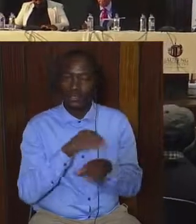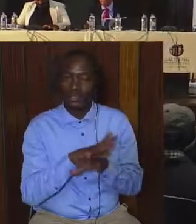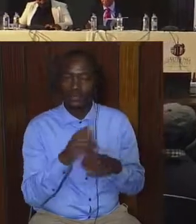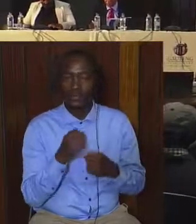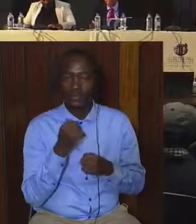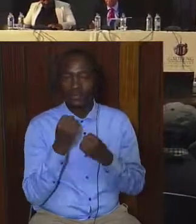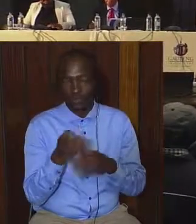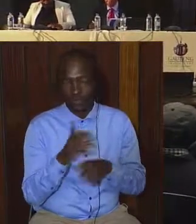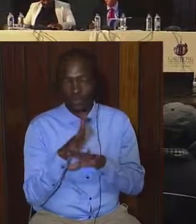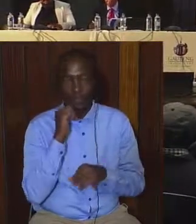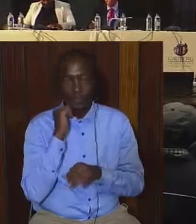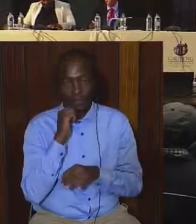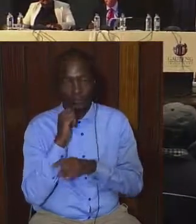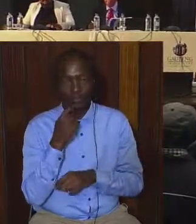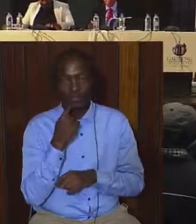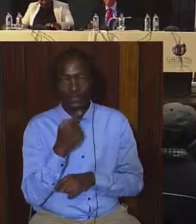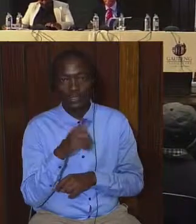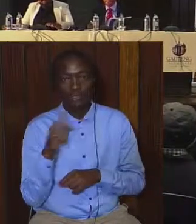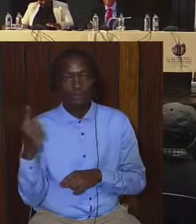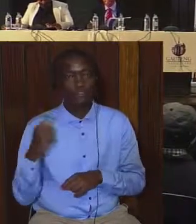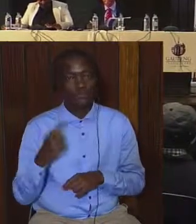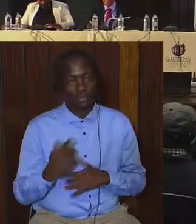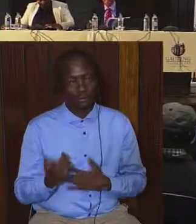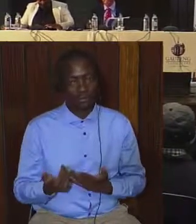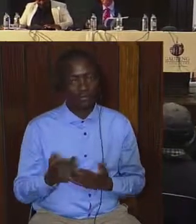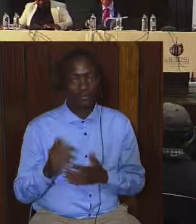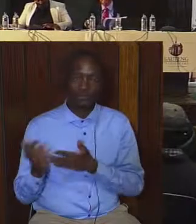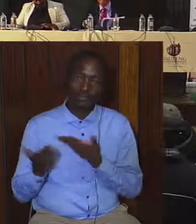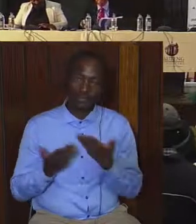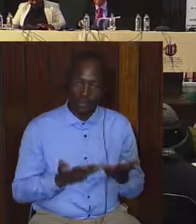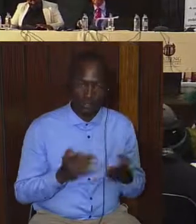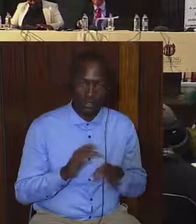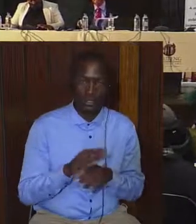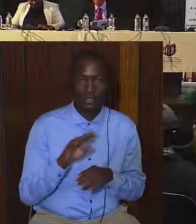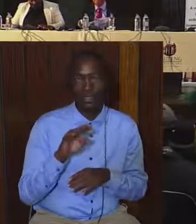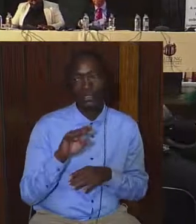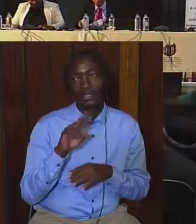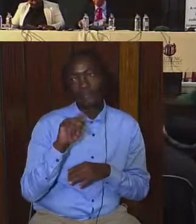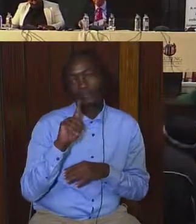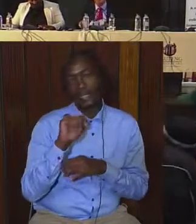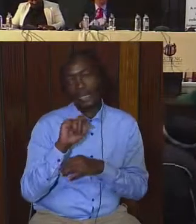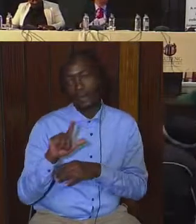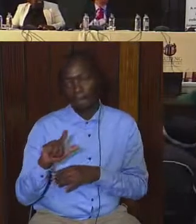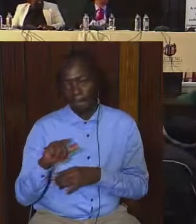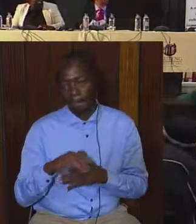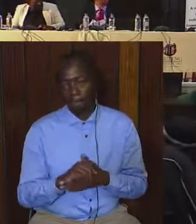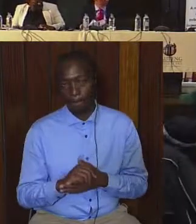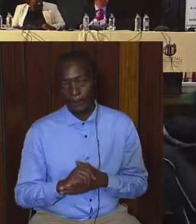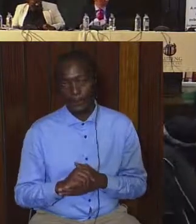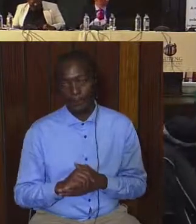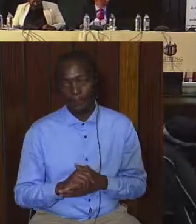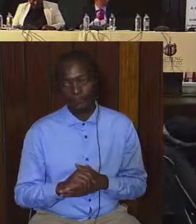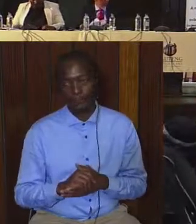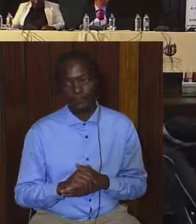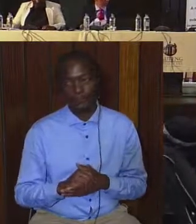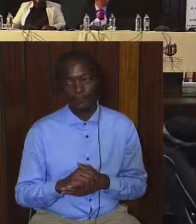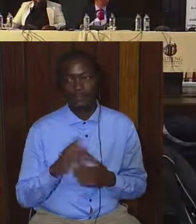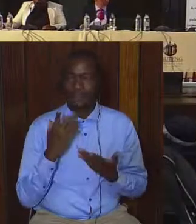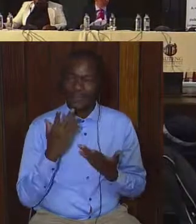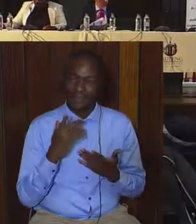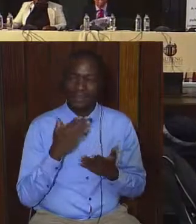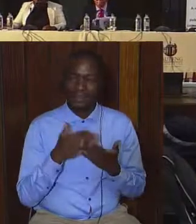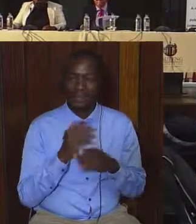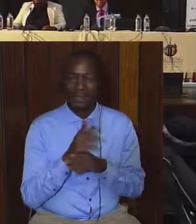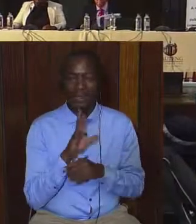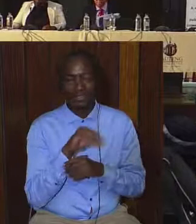give an apology that you were on the way, so welcome, Member Nell. Can I then check with honourable